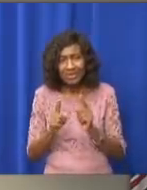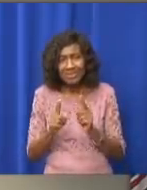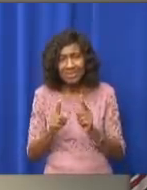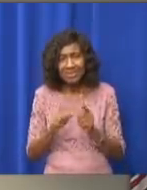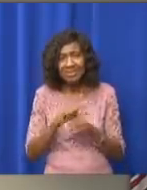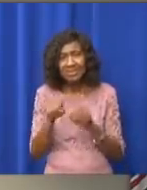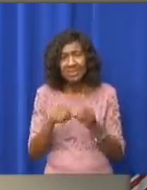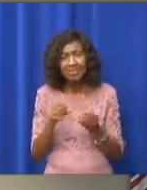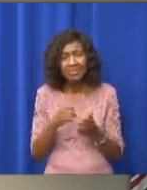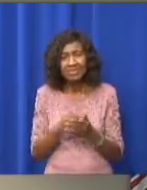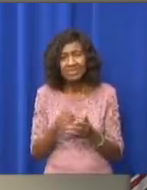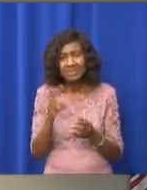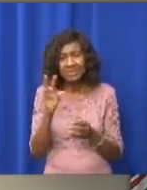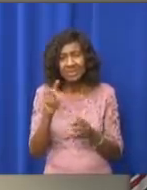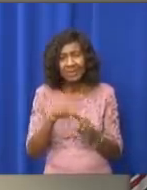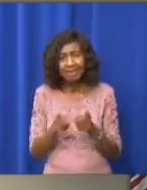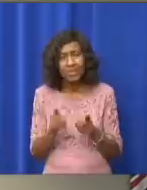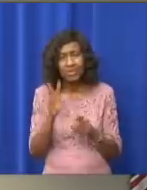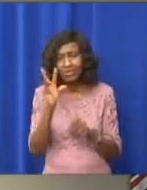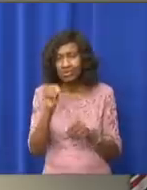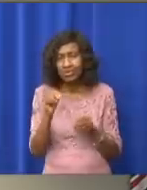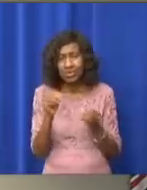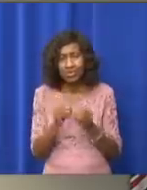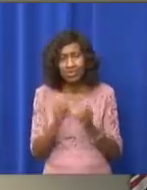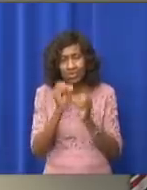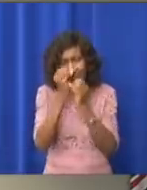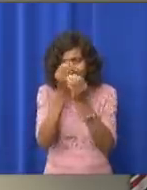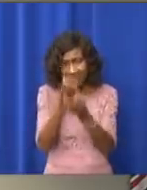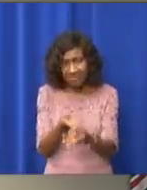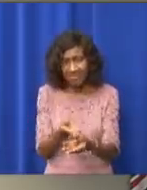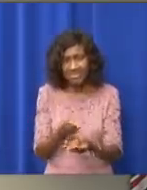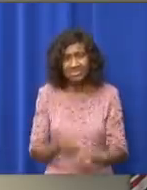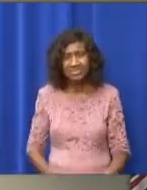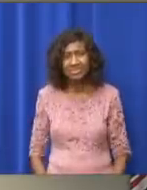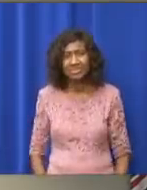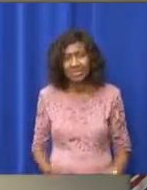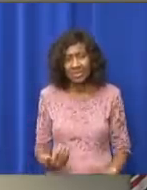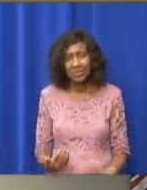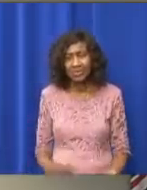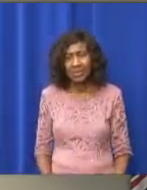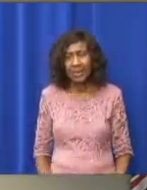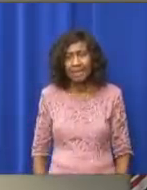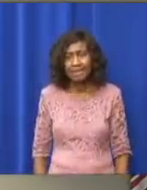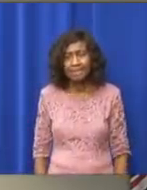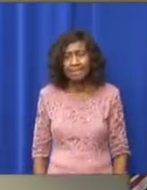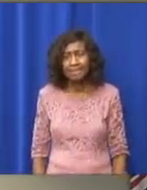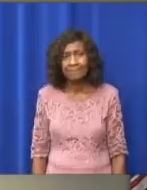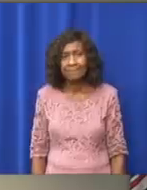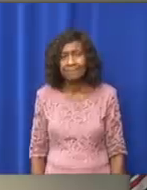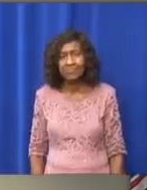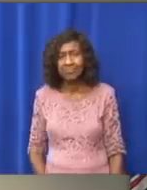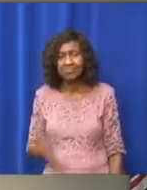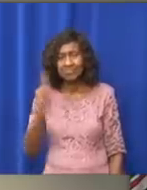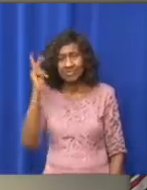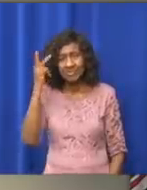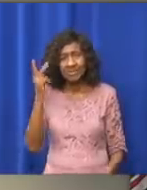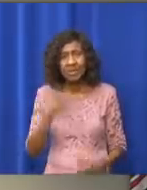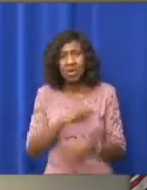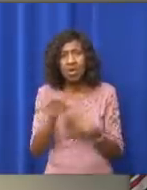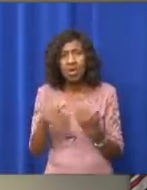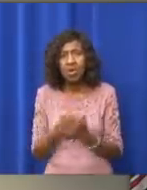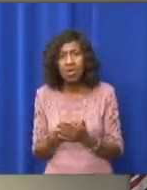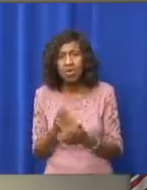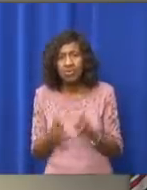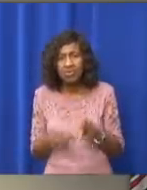more information to be able to give on that today. Okay. Premier McLaughlin, all those persons who